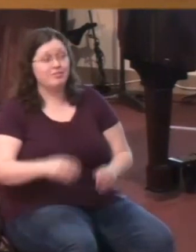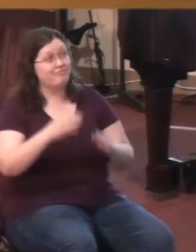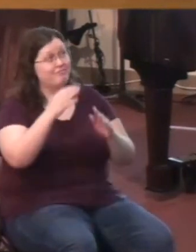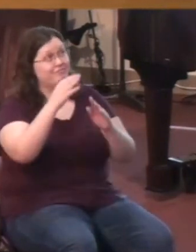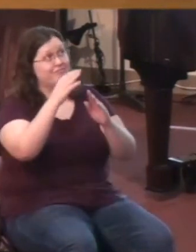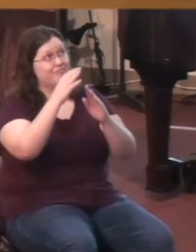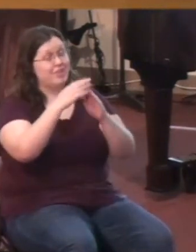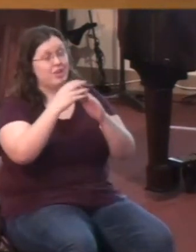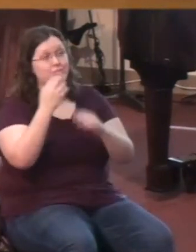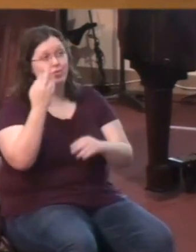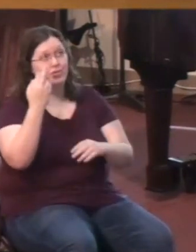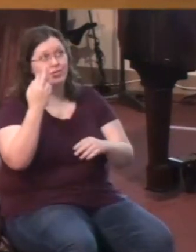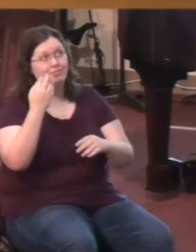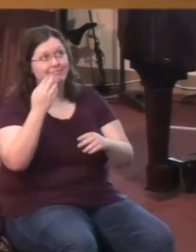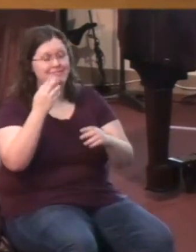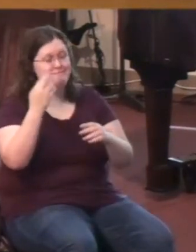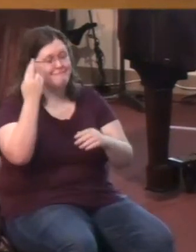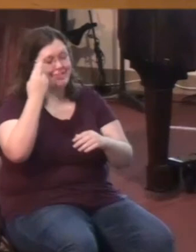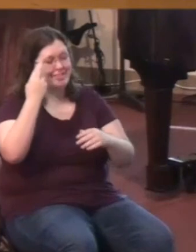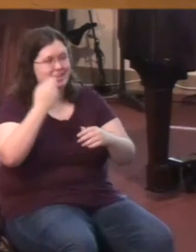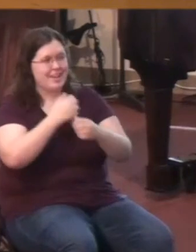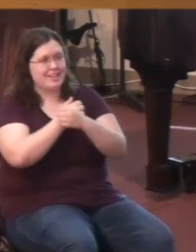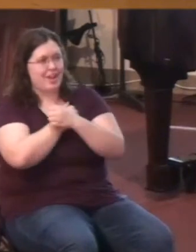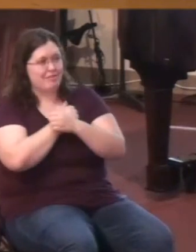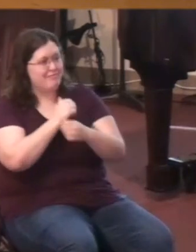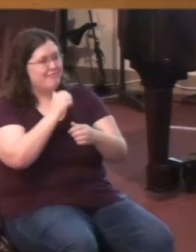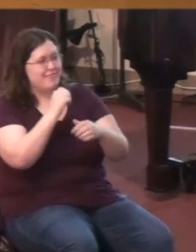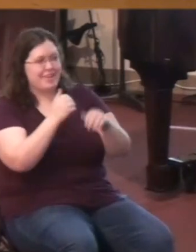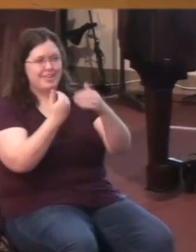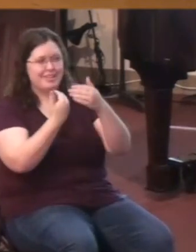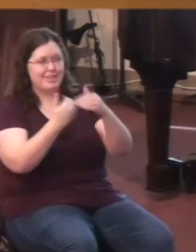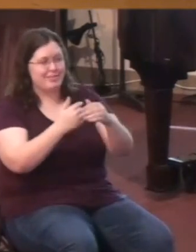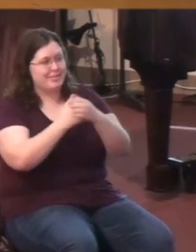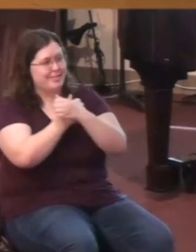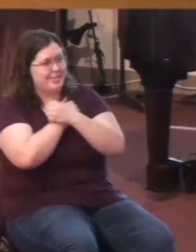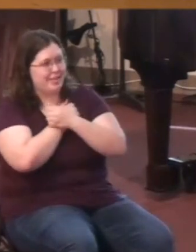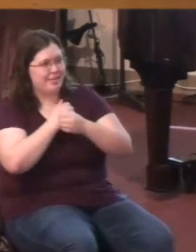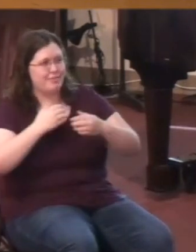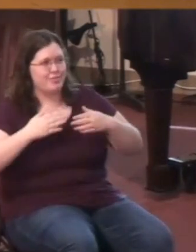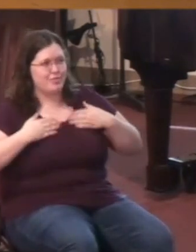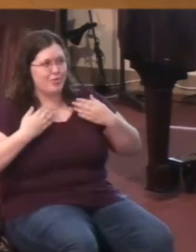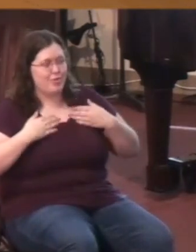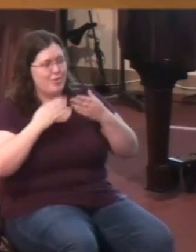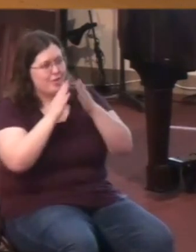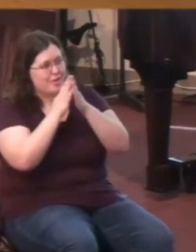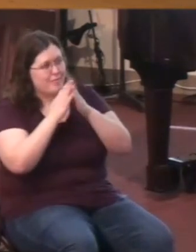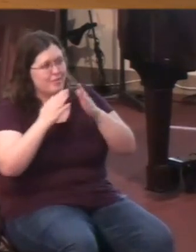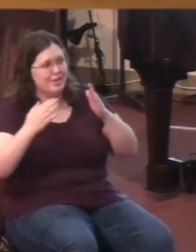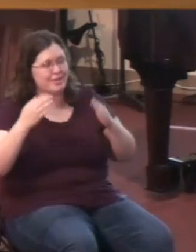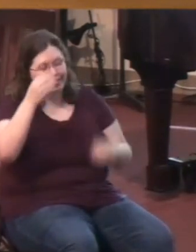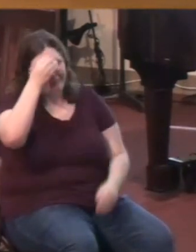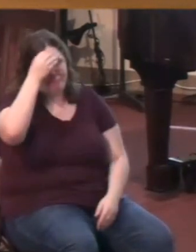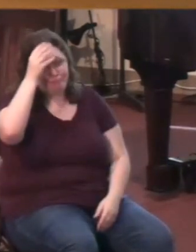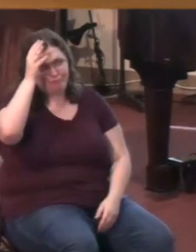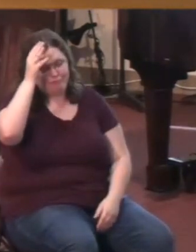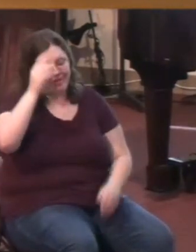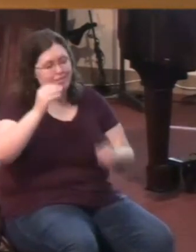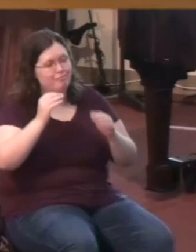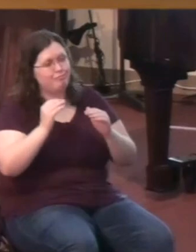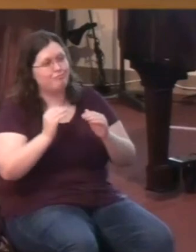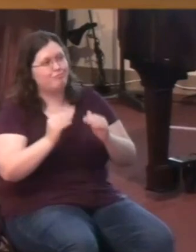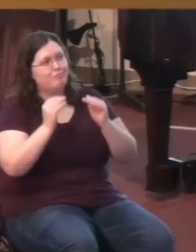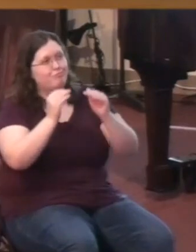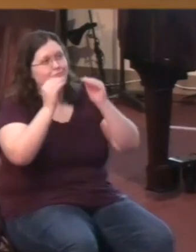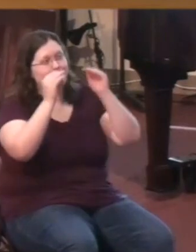and love, and then we get to unconditional love and joy, peace, and ultimately enlightenment. Every step we move up this ladder